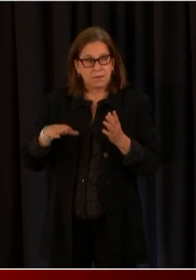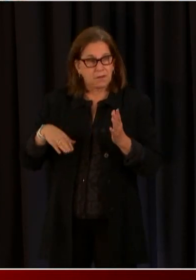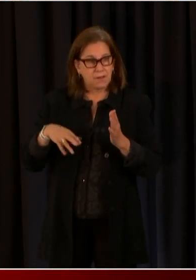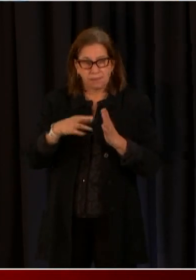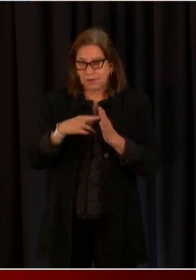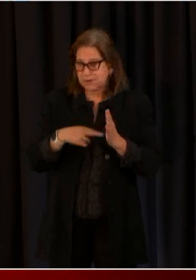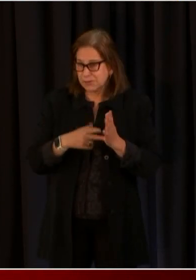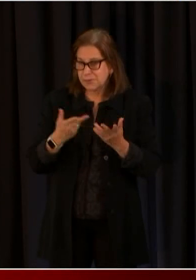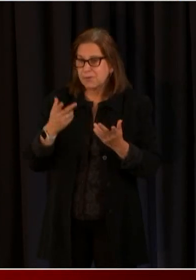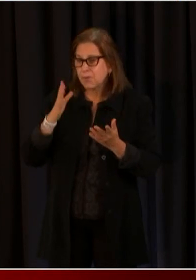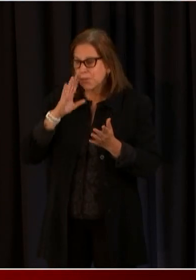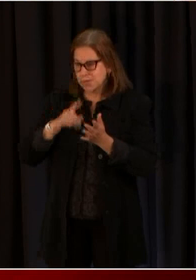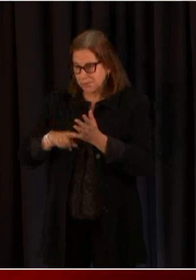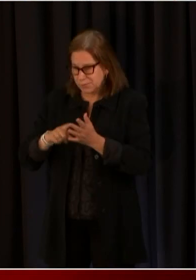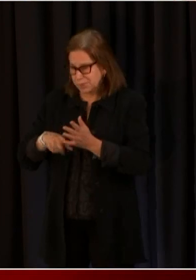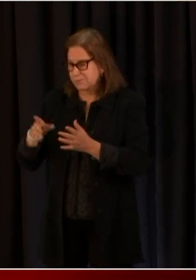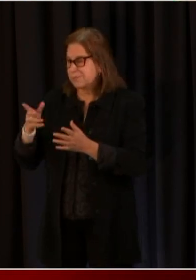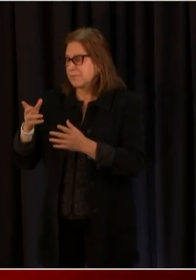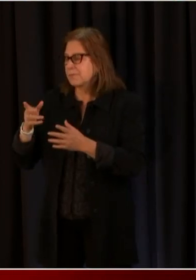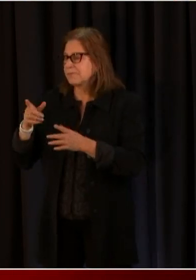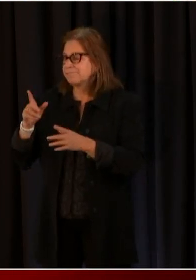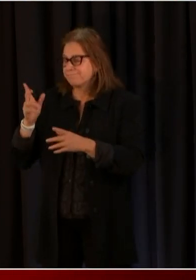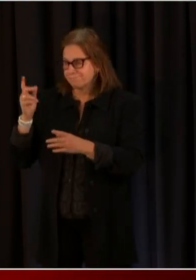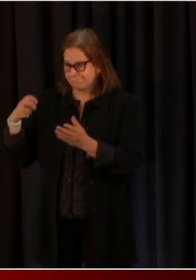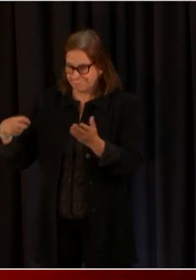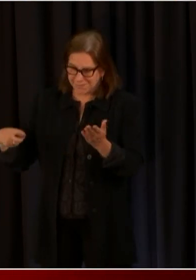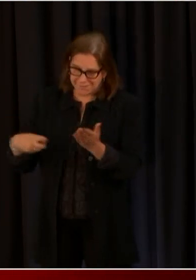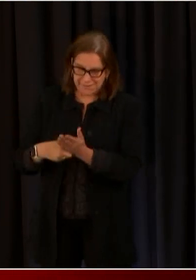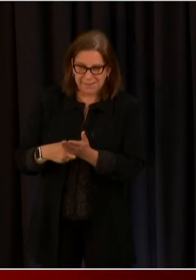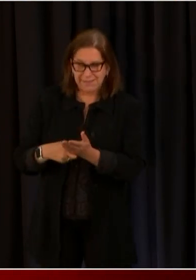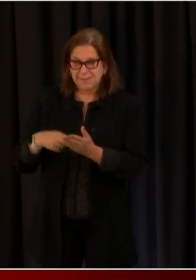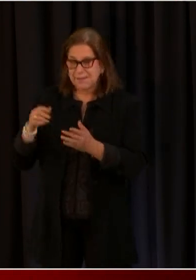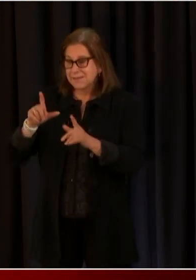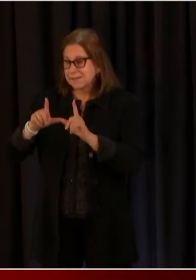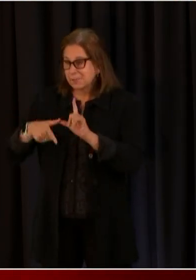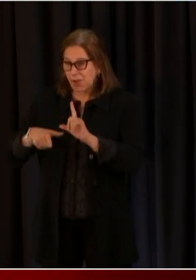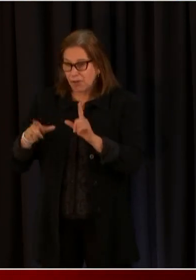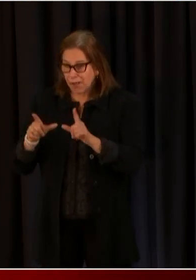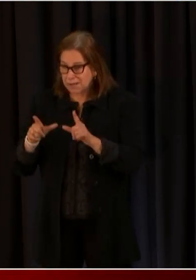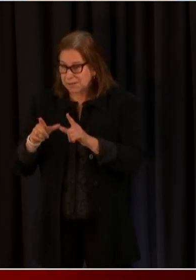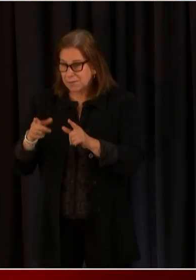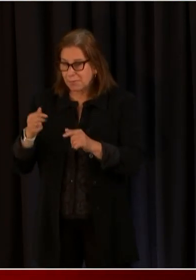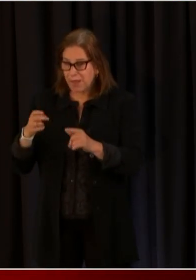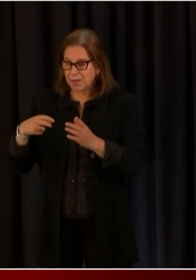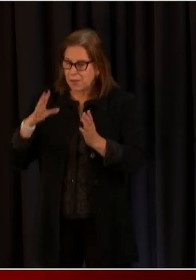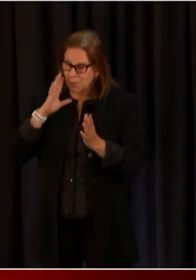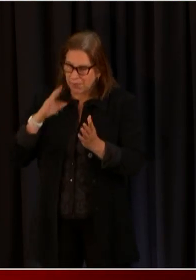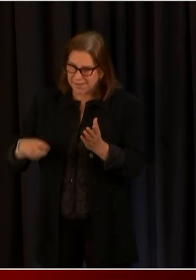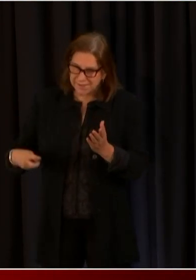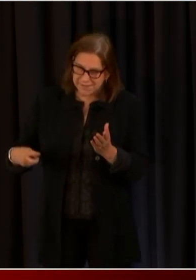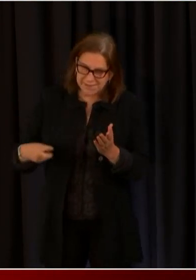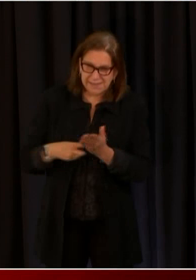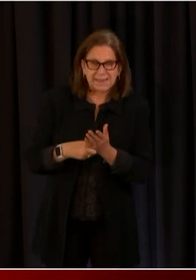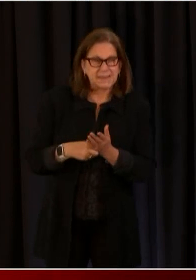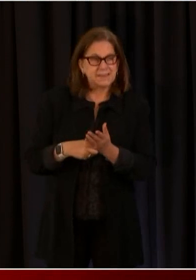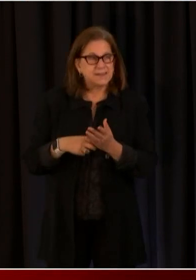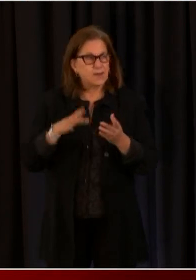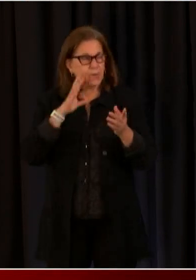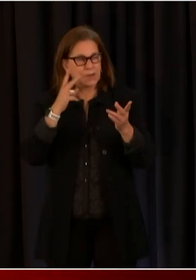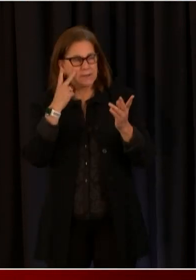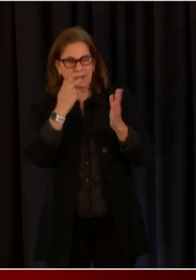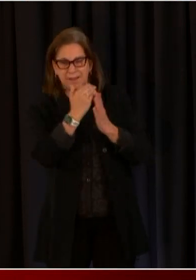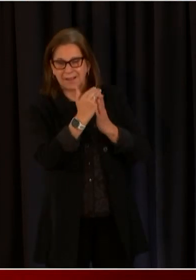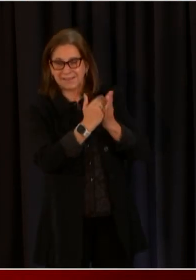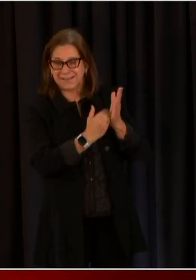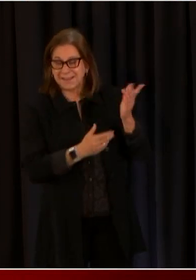been extended during the coronavirus public health emergency. You see the list below of the